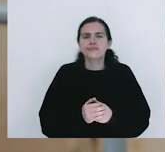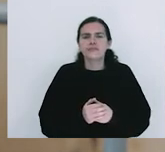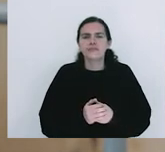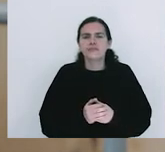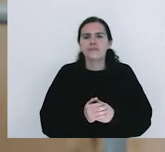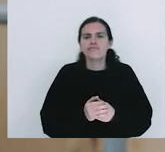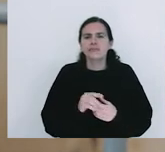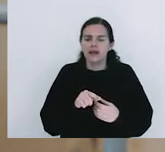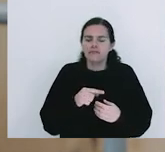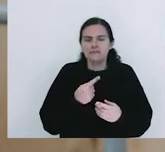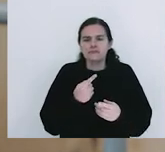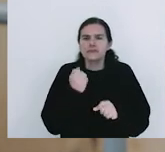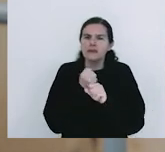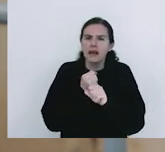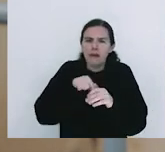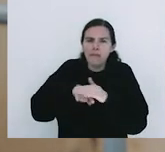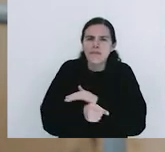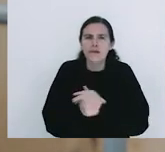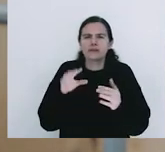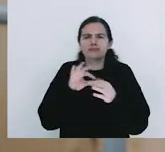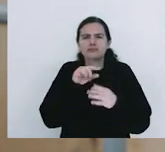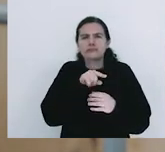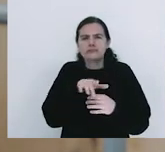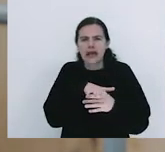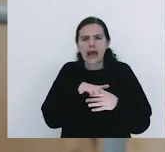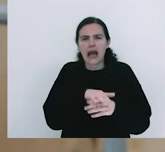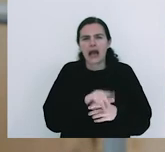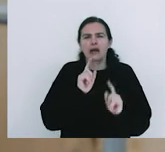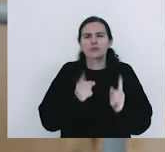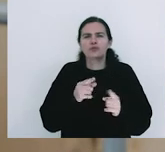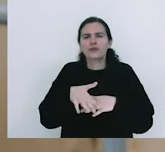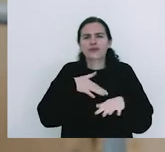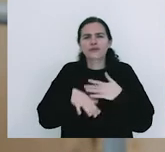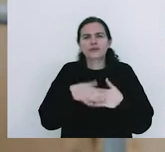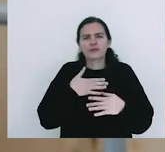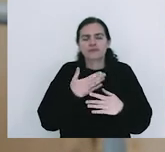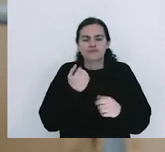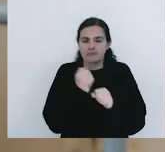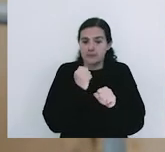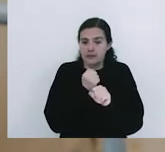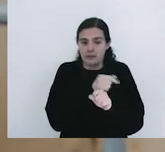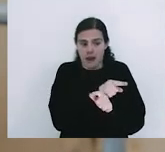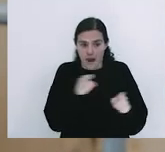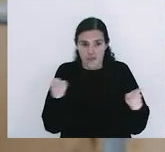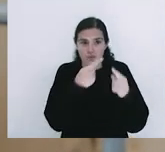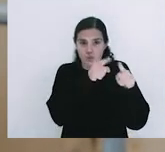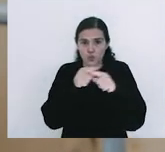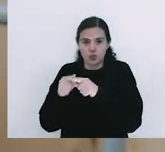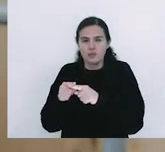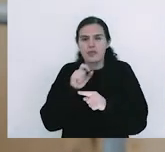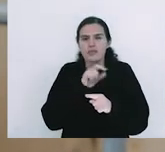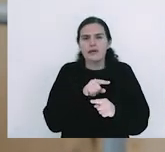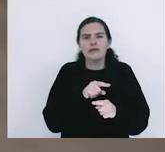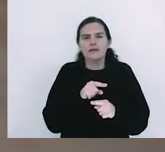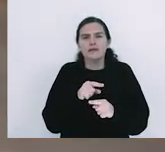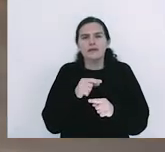go deeper in this direction and started to produce a body of work that is labeled